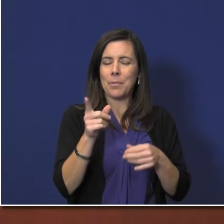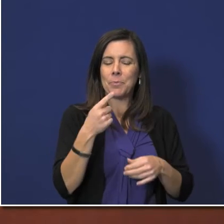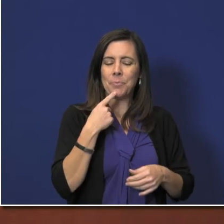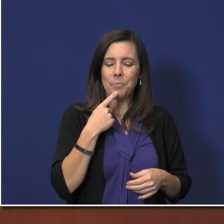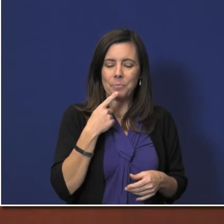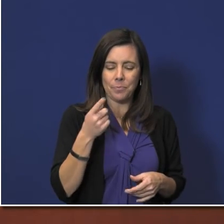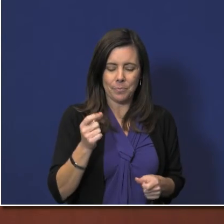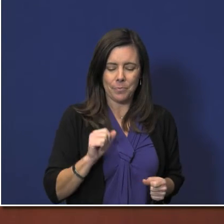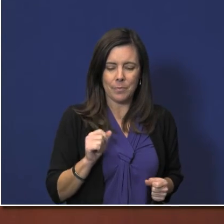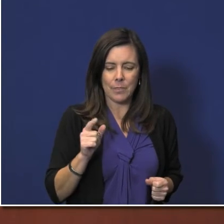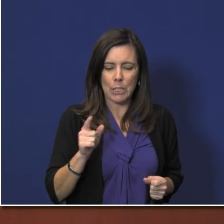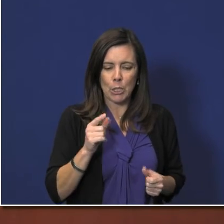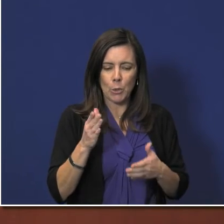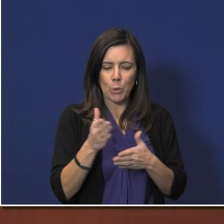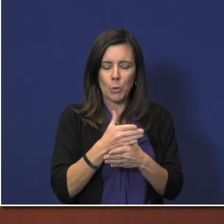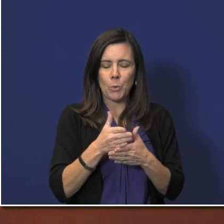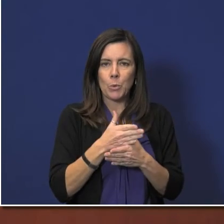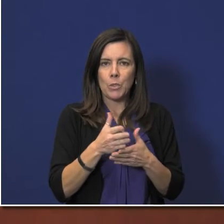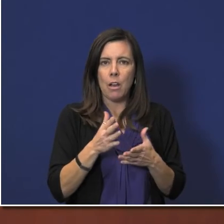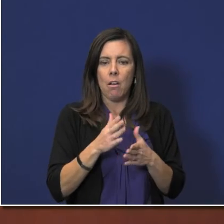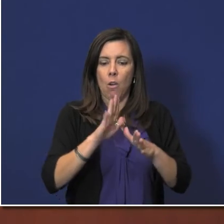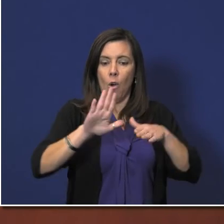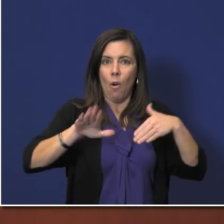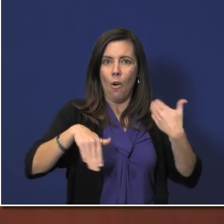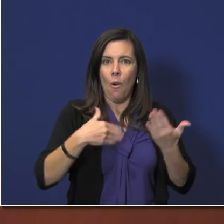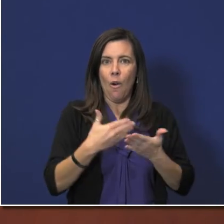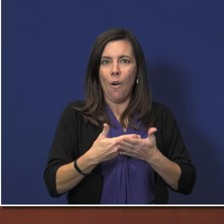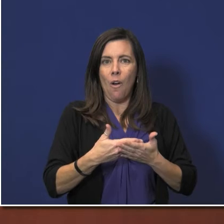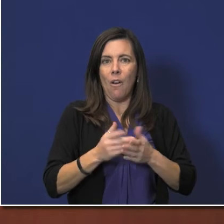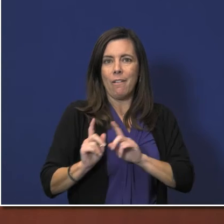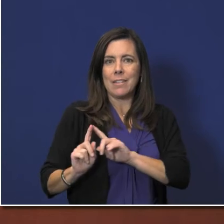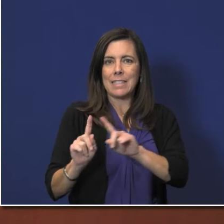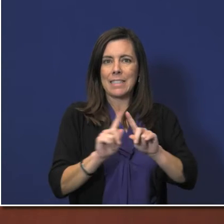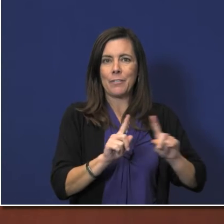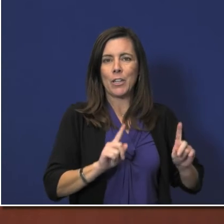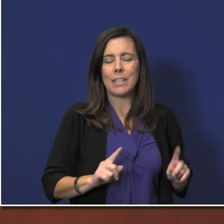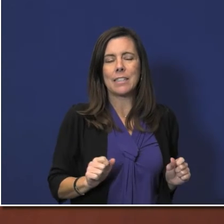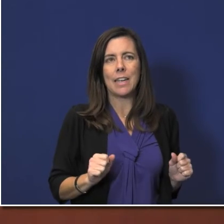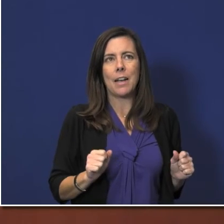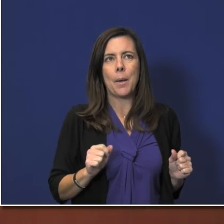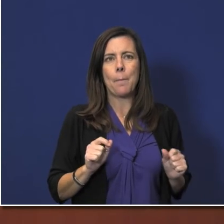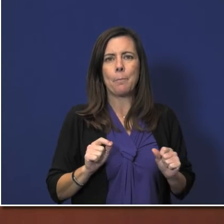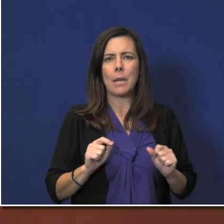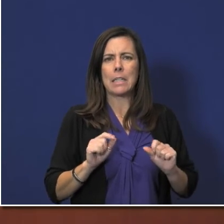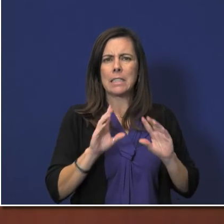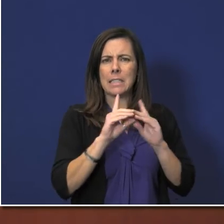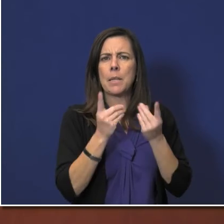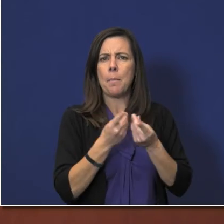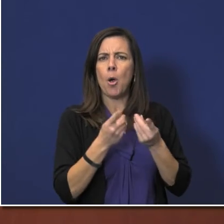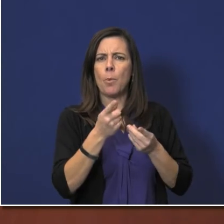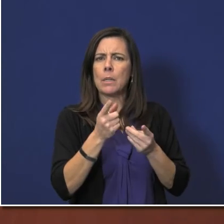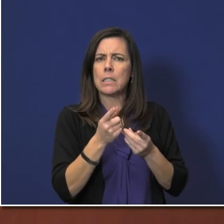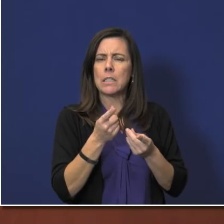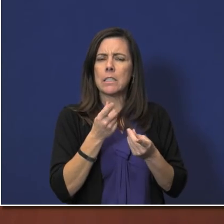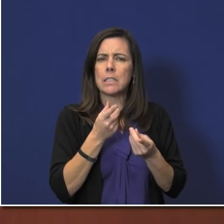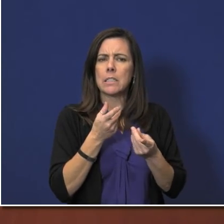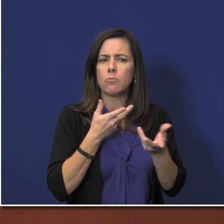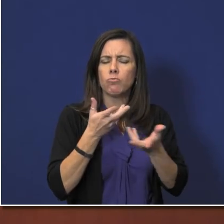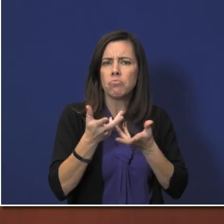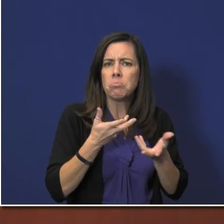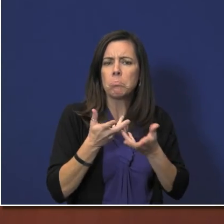when you shared all the different departments that you met with in planning